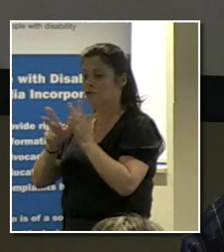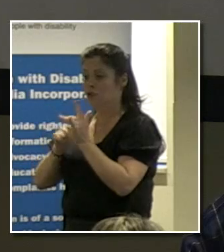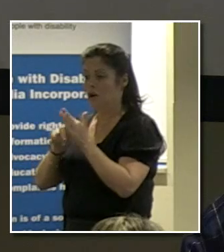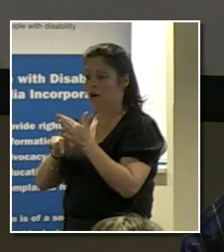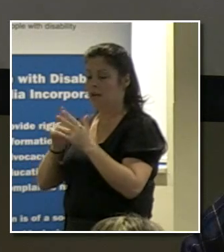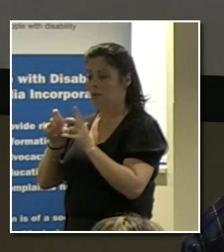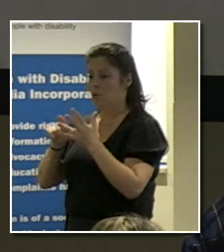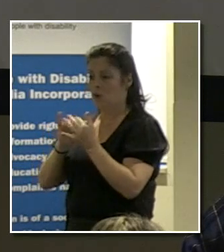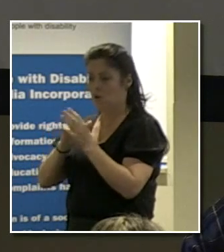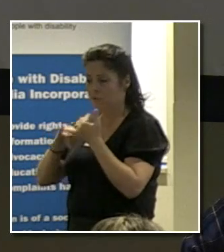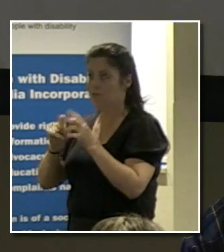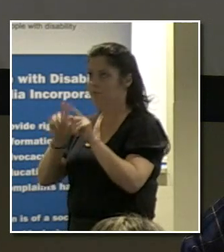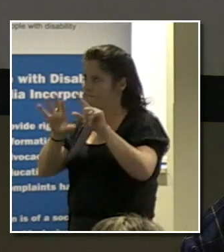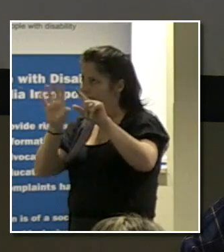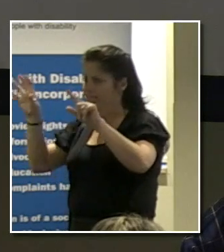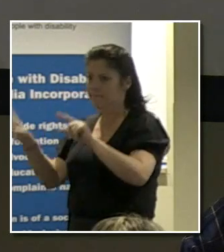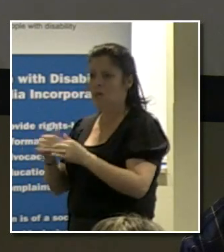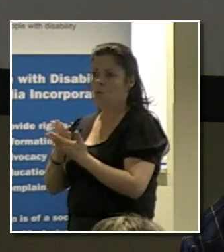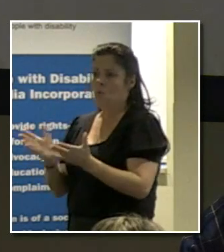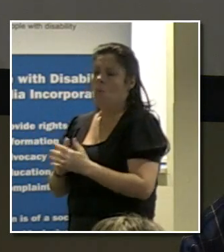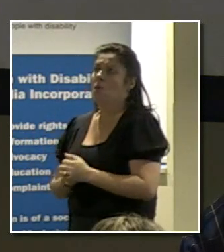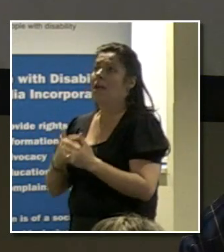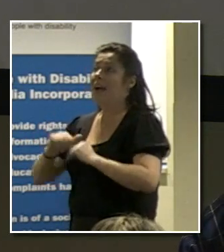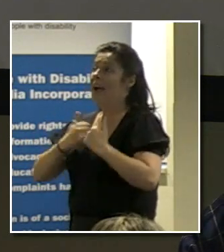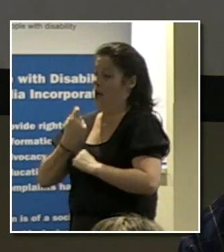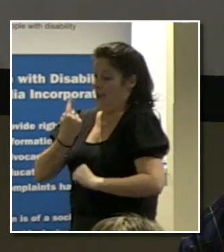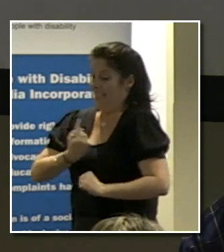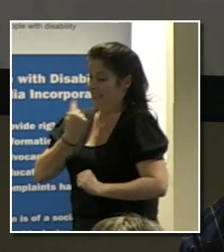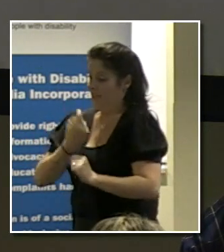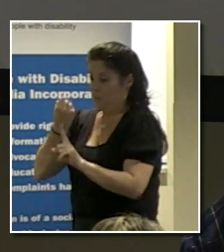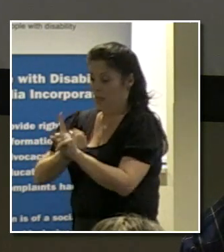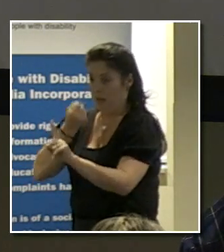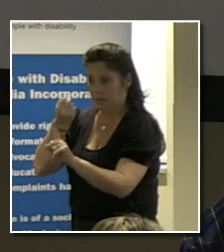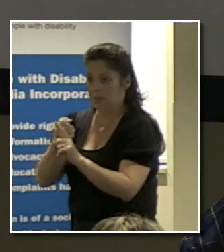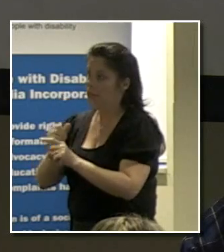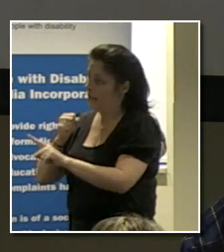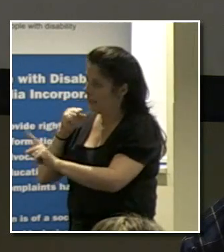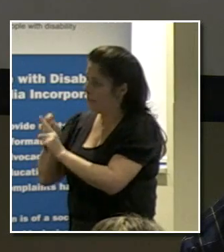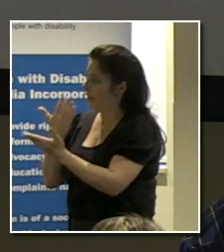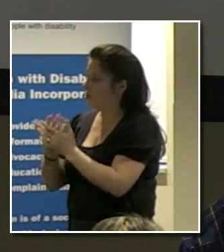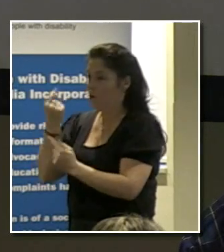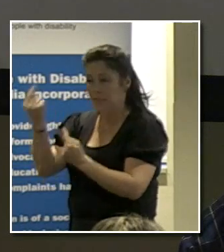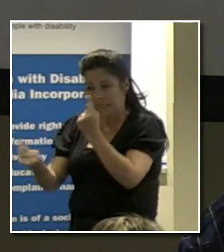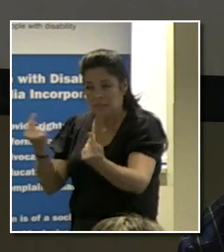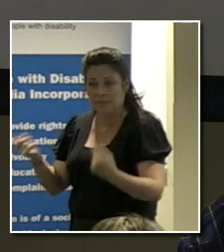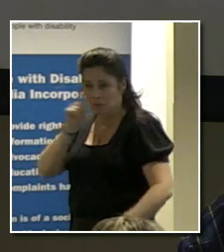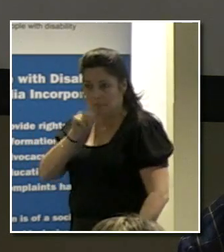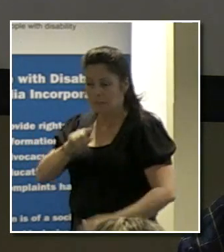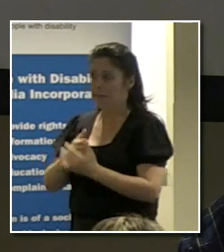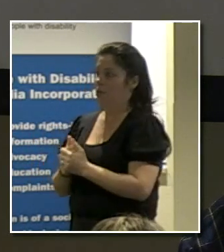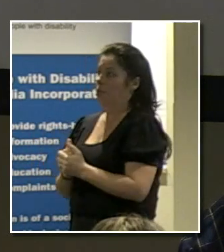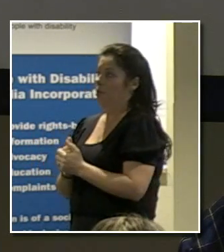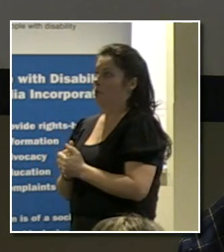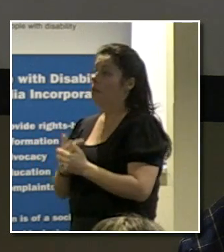Gulf. Our individual advocacy footprint improves the lives of people on the ground and ensures that we speak with authority